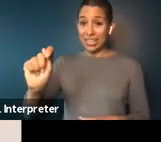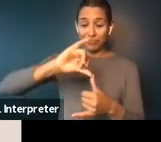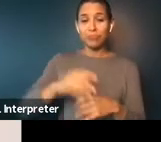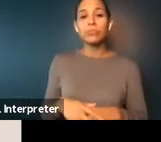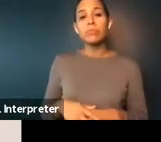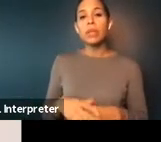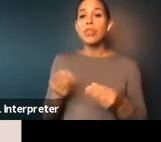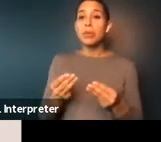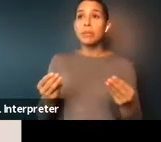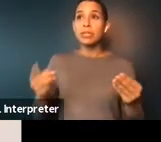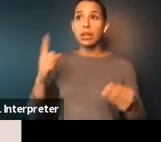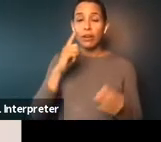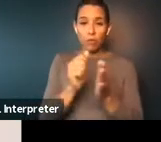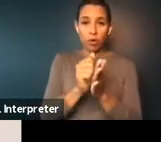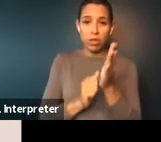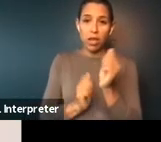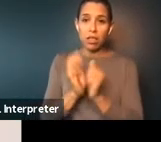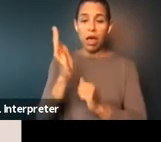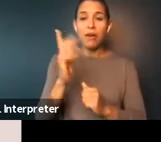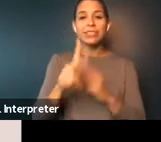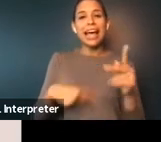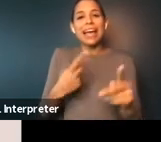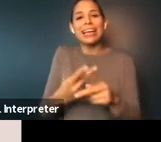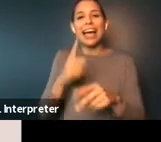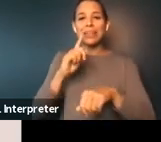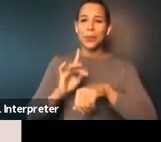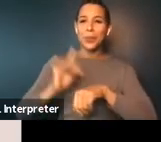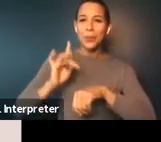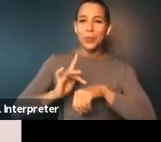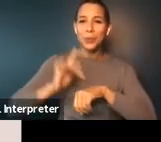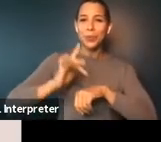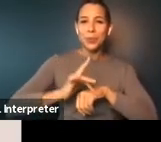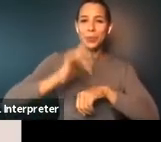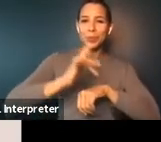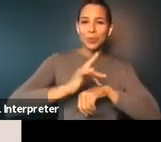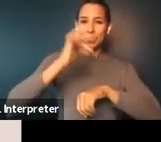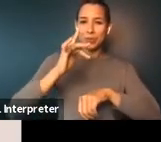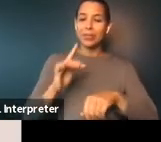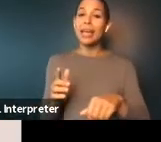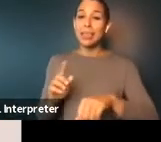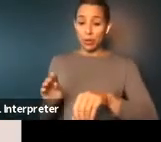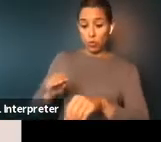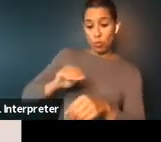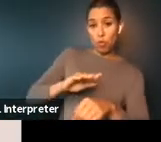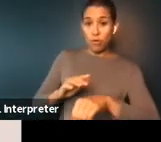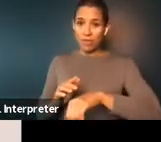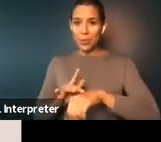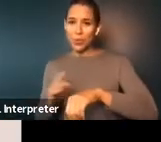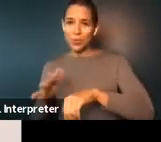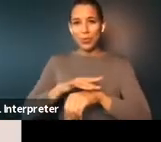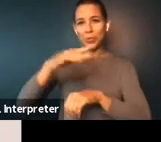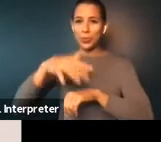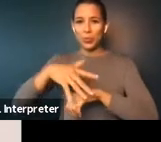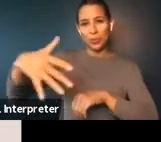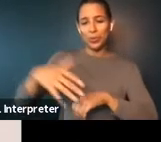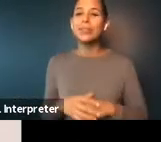gloves is that kind of sequined material that if you touch it, it changes direction. So it's also an invitation for